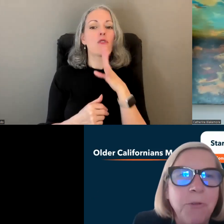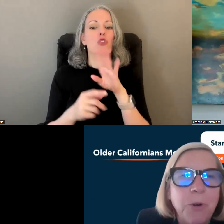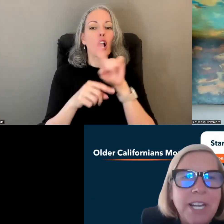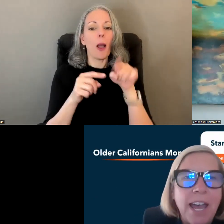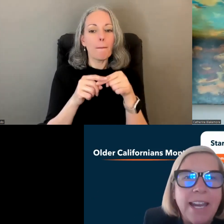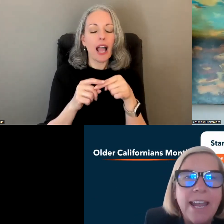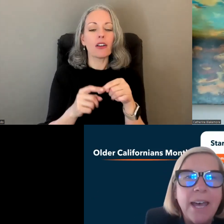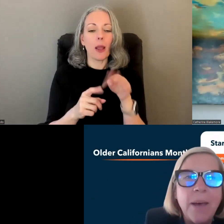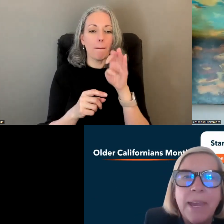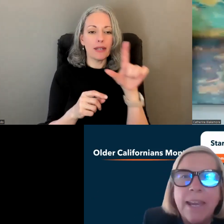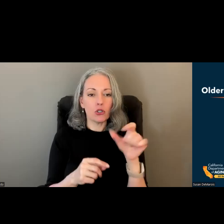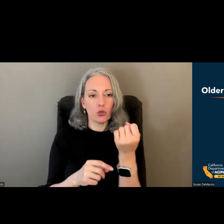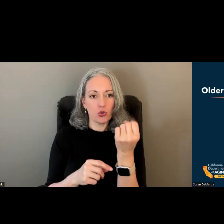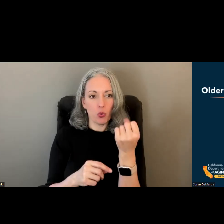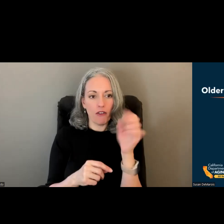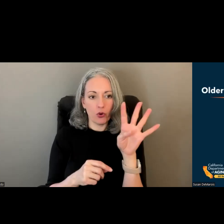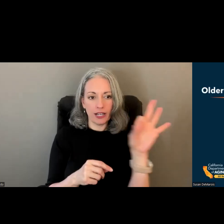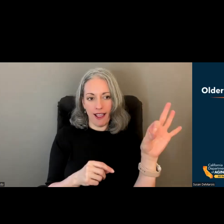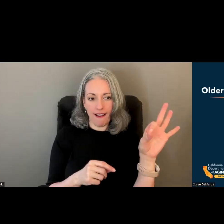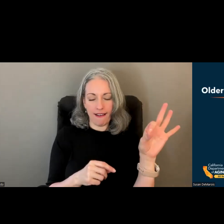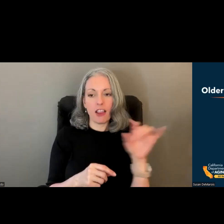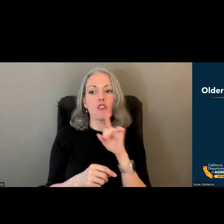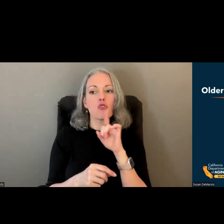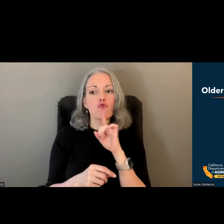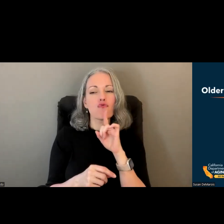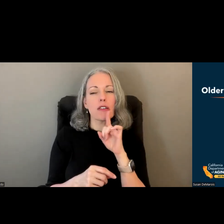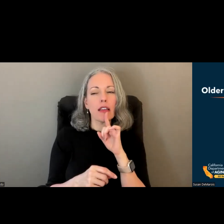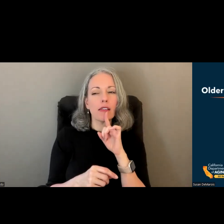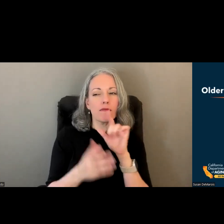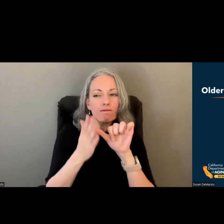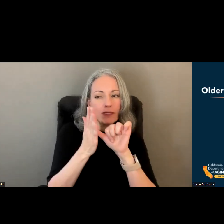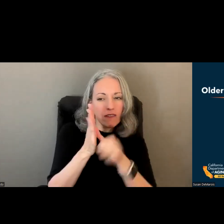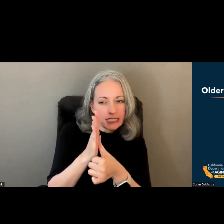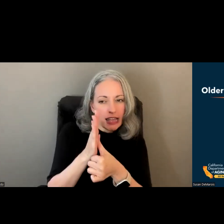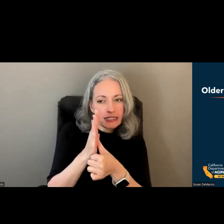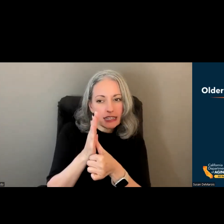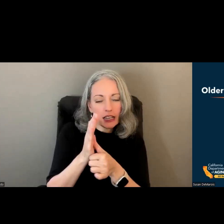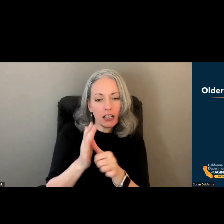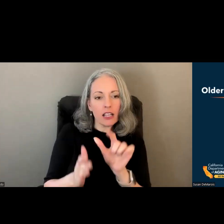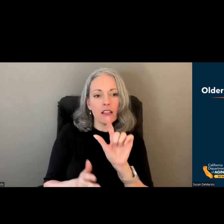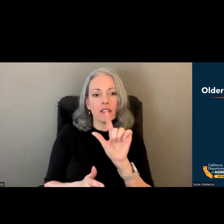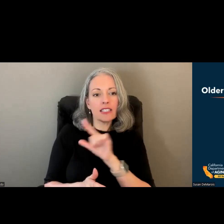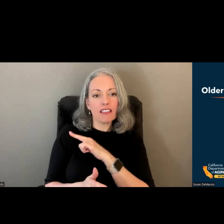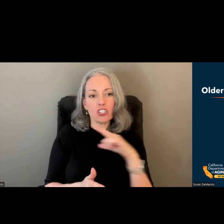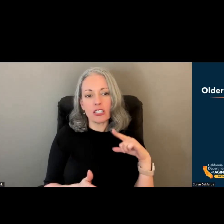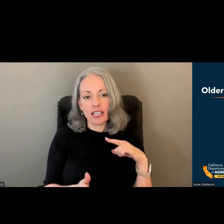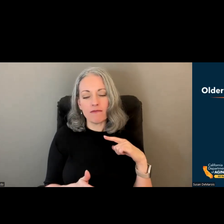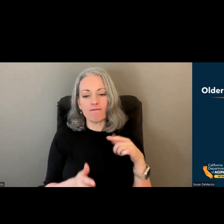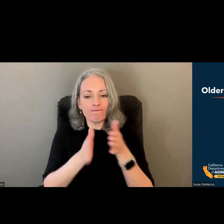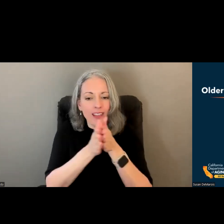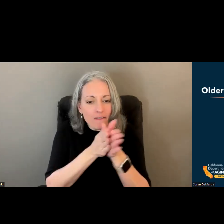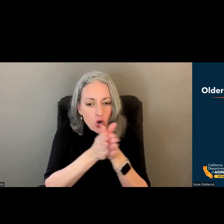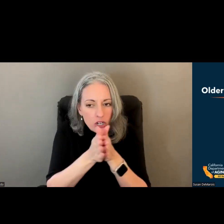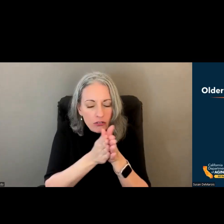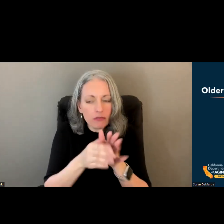Bill 1249, and really underpinning this legislative effort is